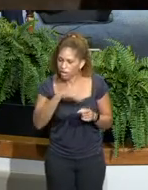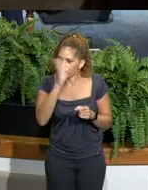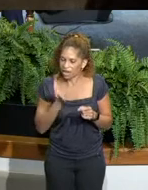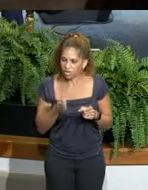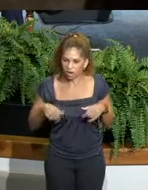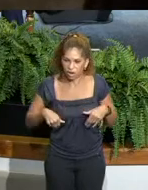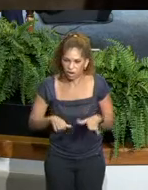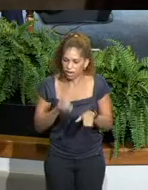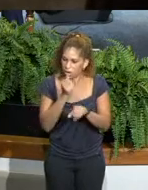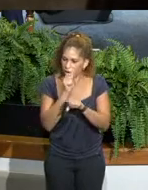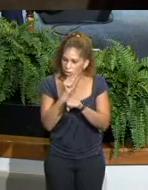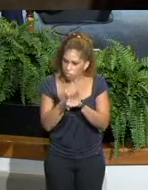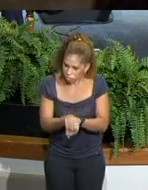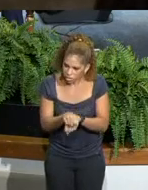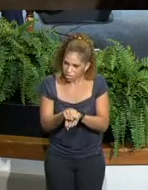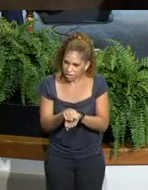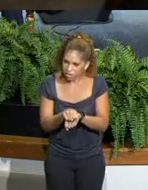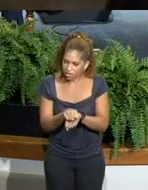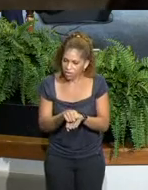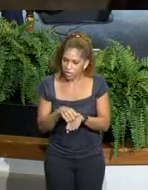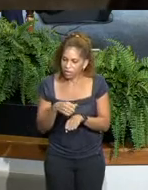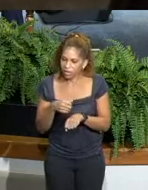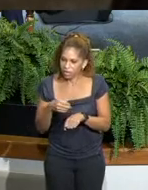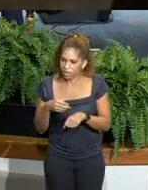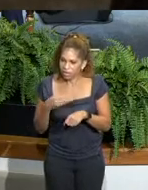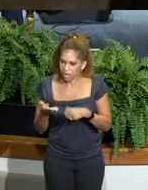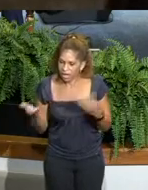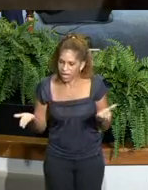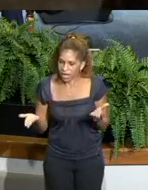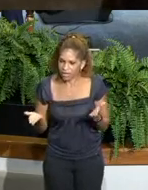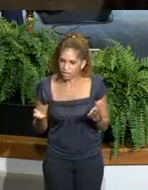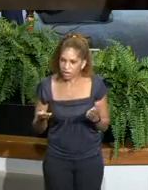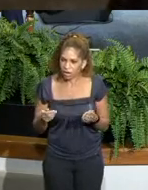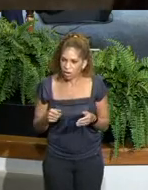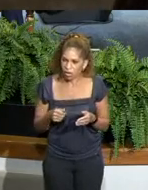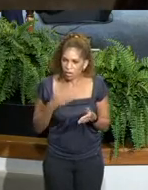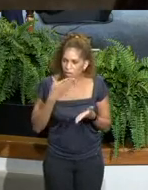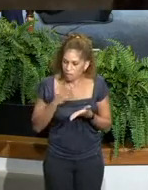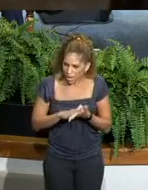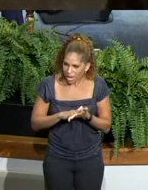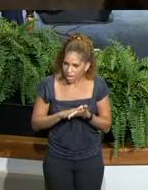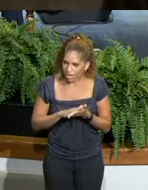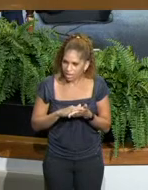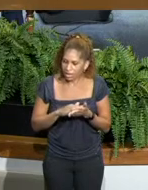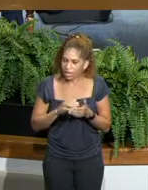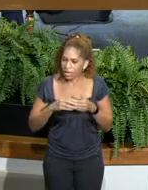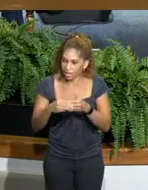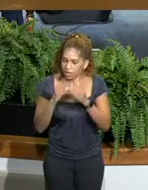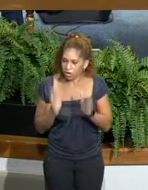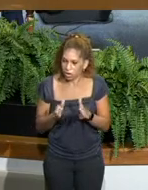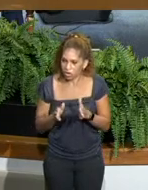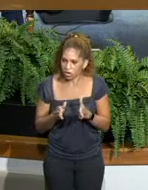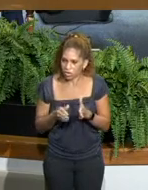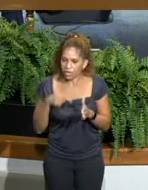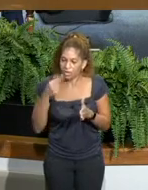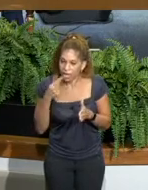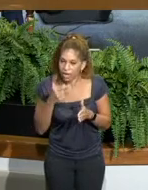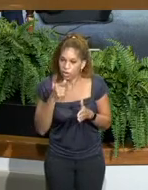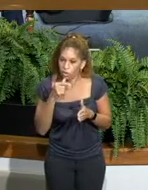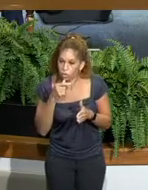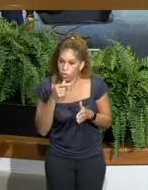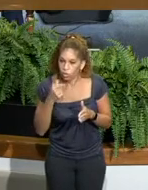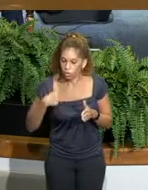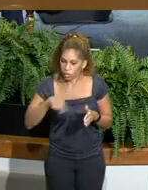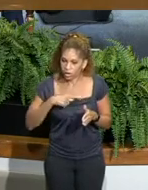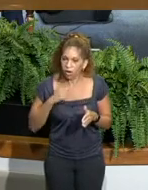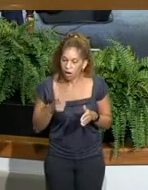oppressive forces or mean and authoritative leaders define who we are and what we do. Knowing